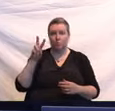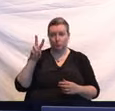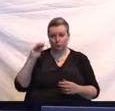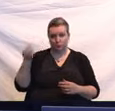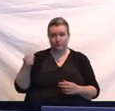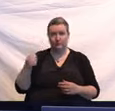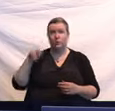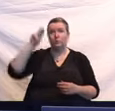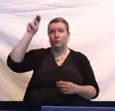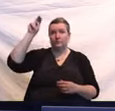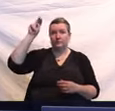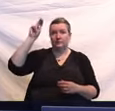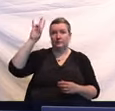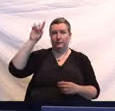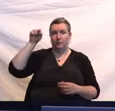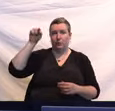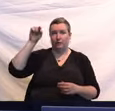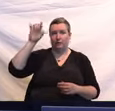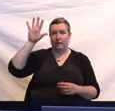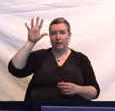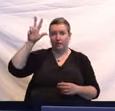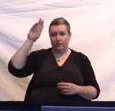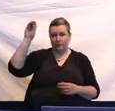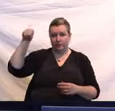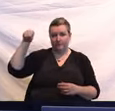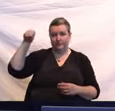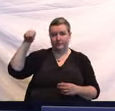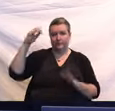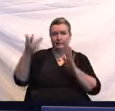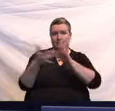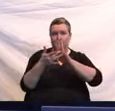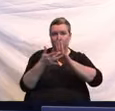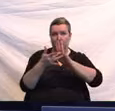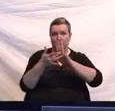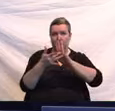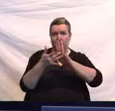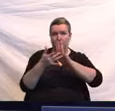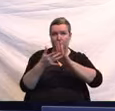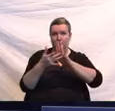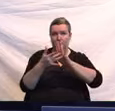of the state is 7.53%, the central part of the state